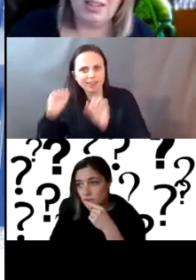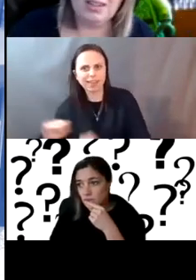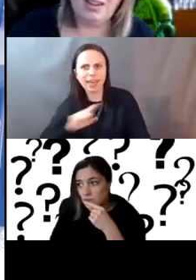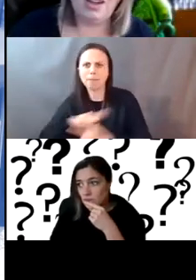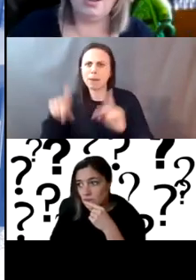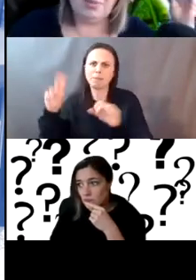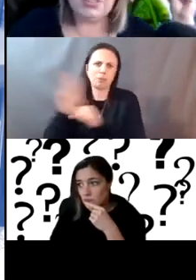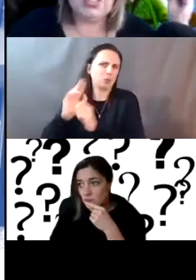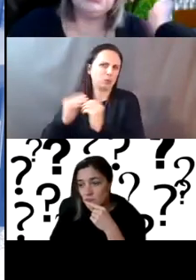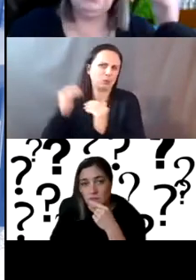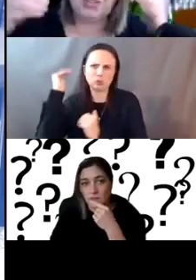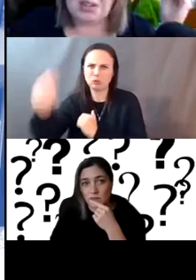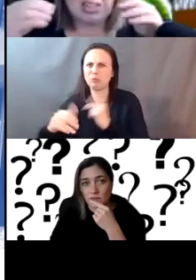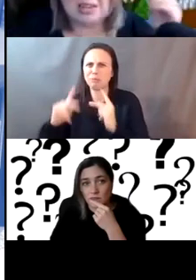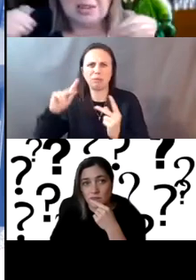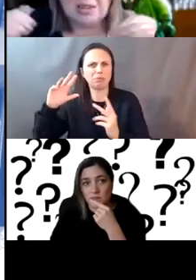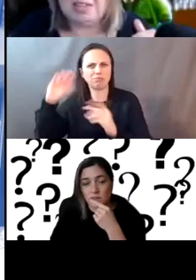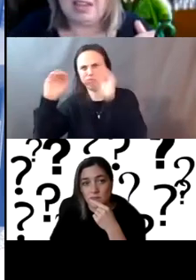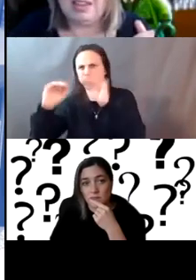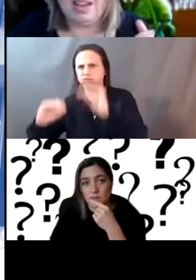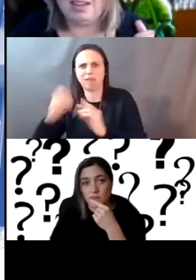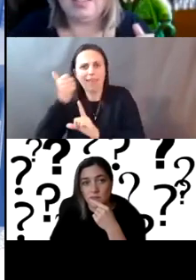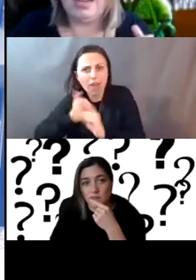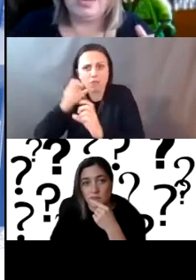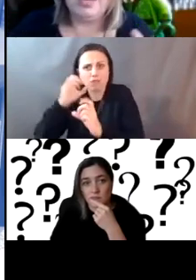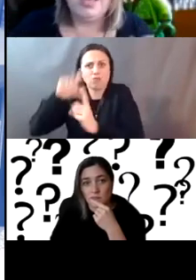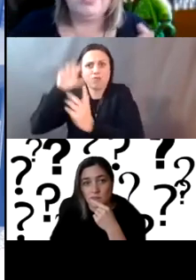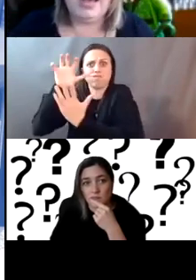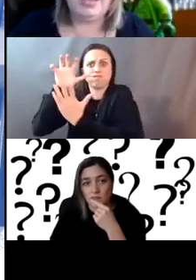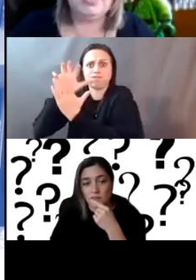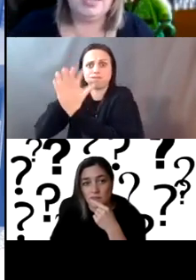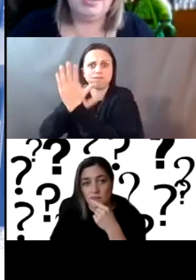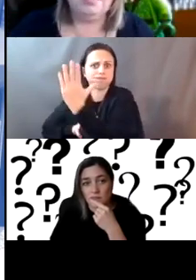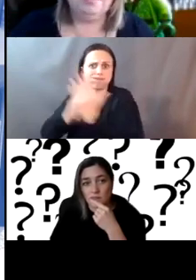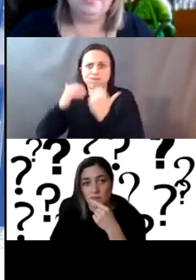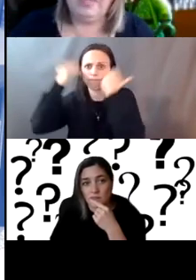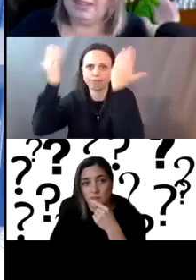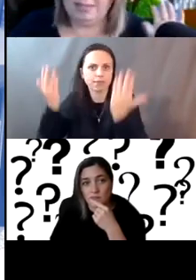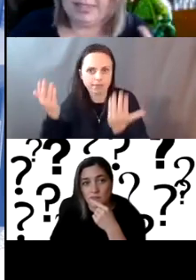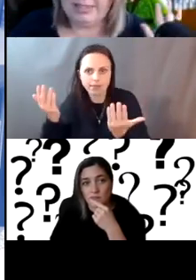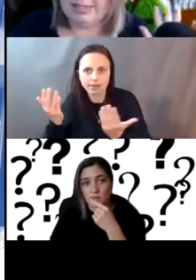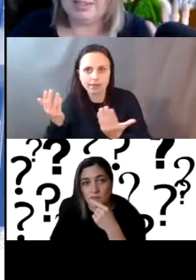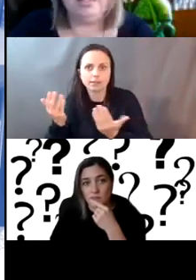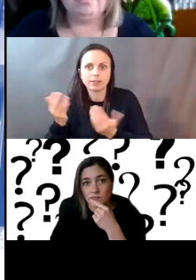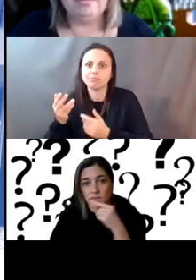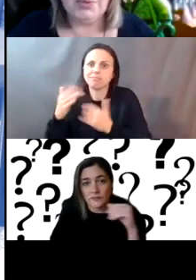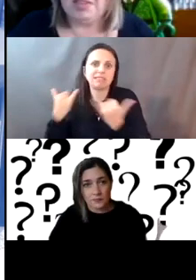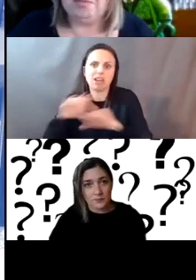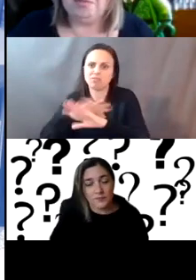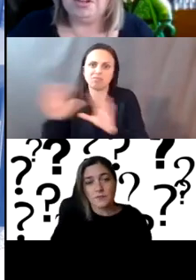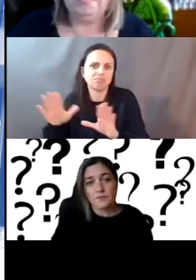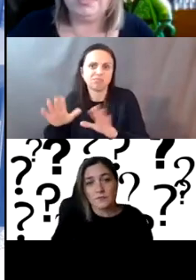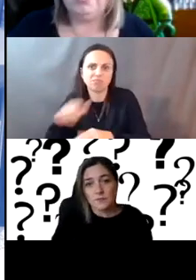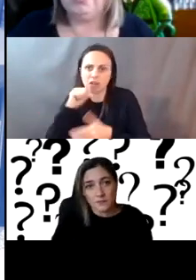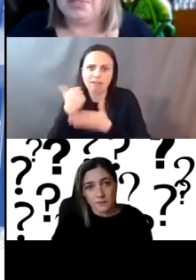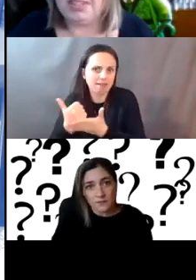it. It got, people stuffed every keyword they could think of in it that it doesn't do anything